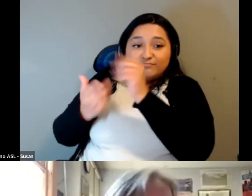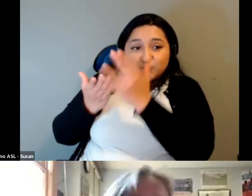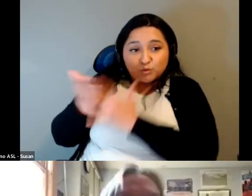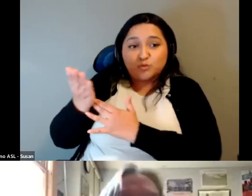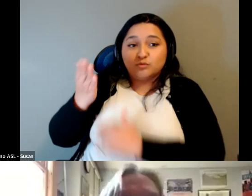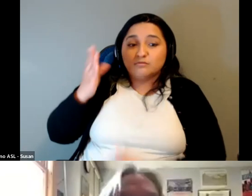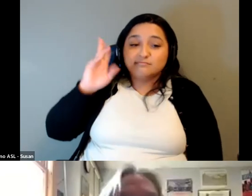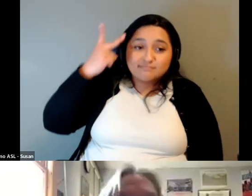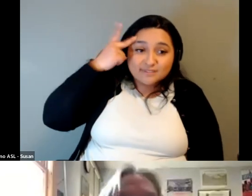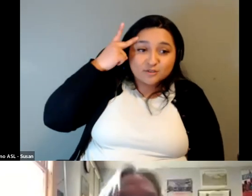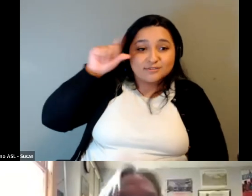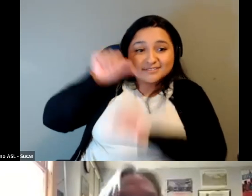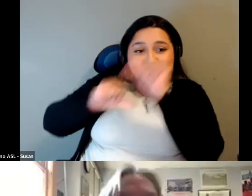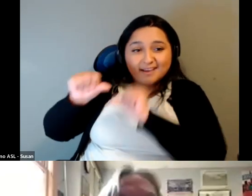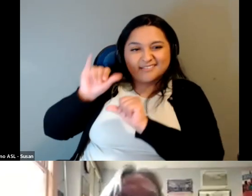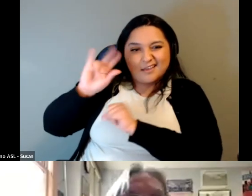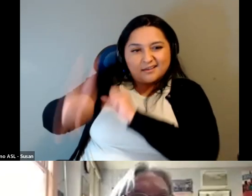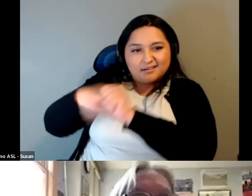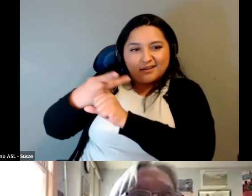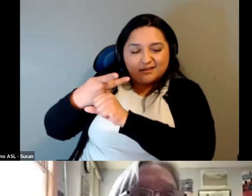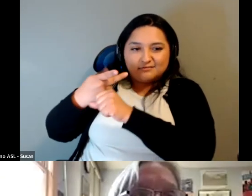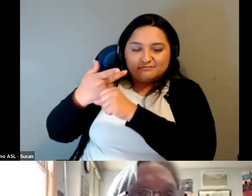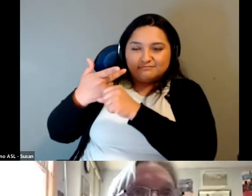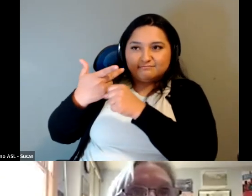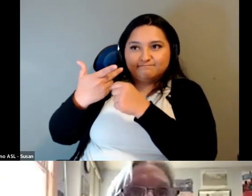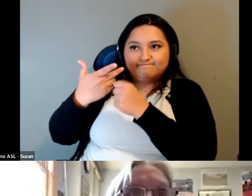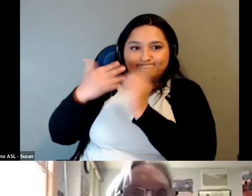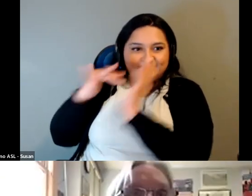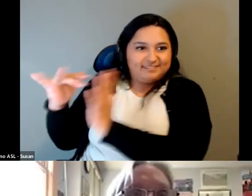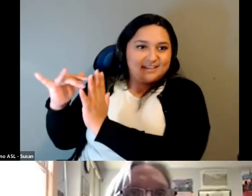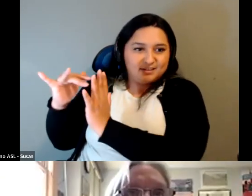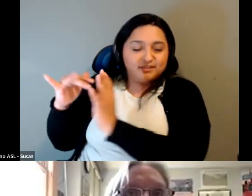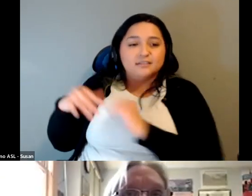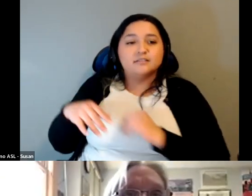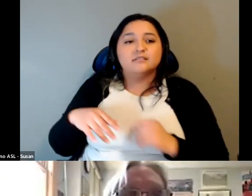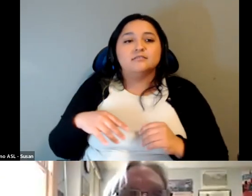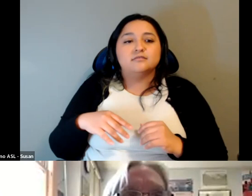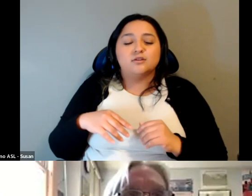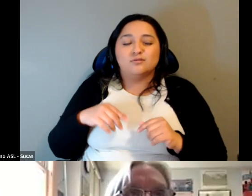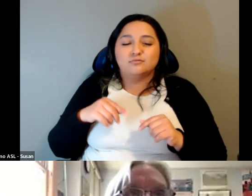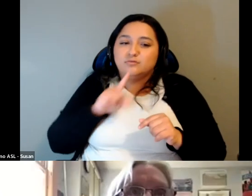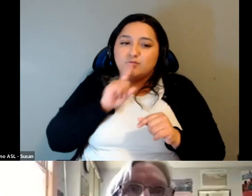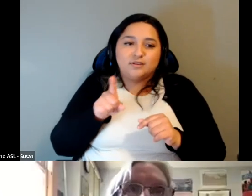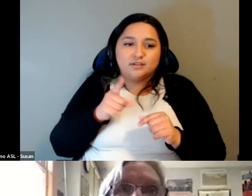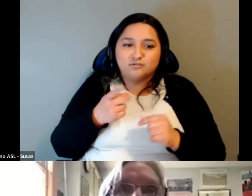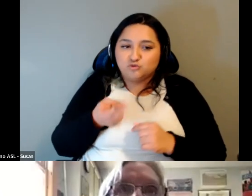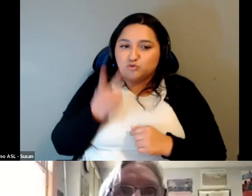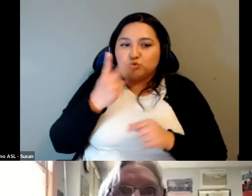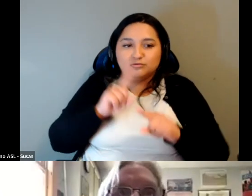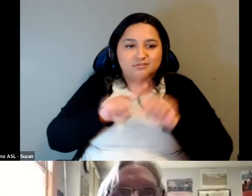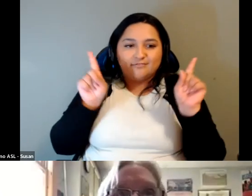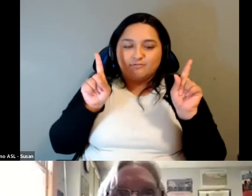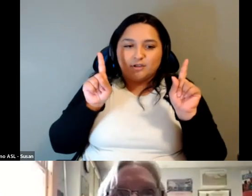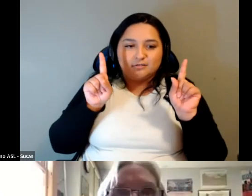political science, right? So I think that it's just we're talking about two different realities, and